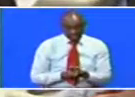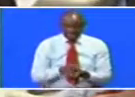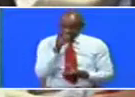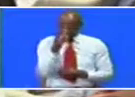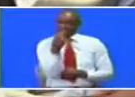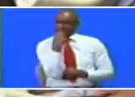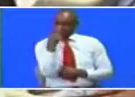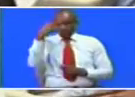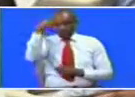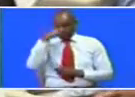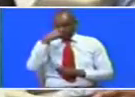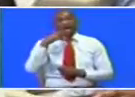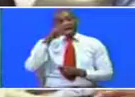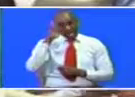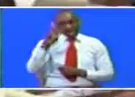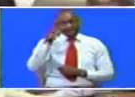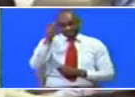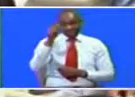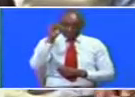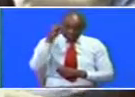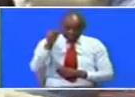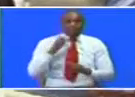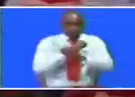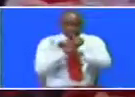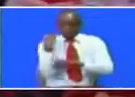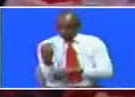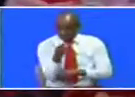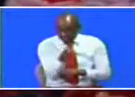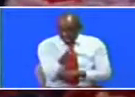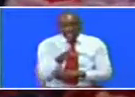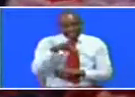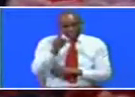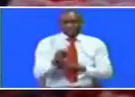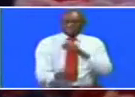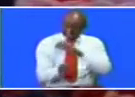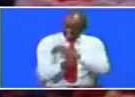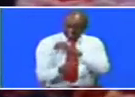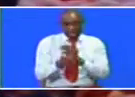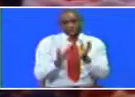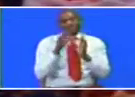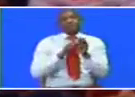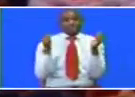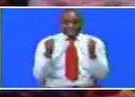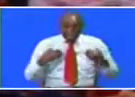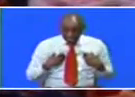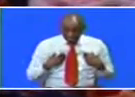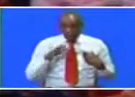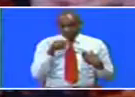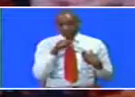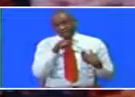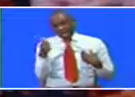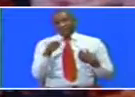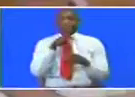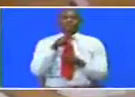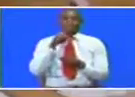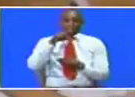vaccine, RTSS, has been developed to protect children from the most deadly form of malaria caused by Plasmodium